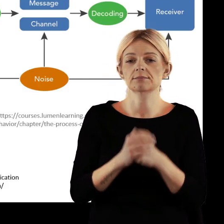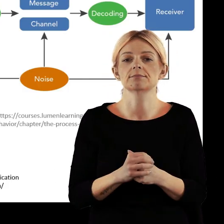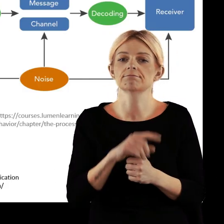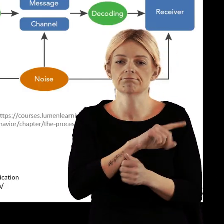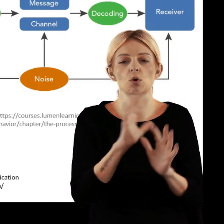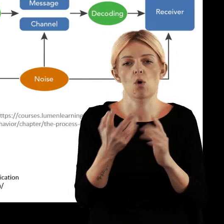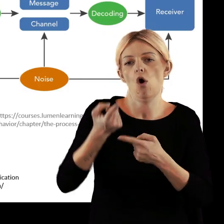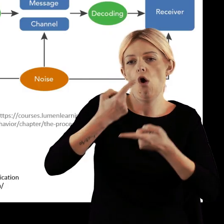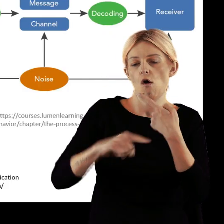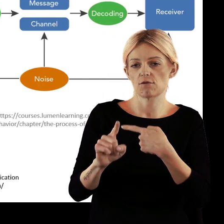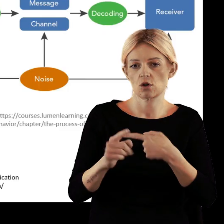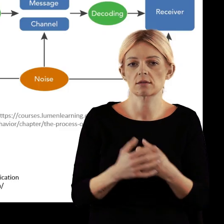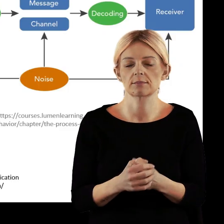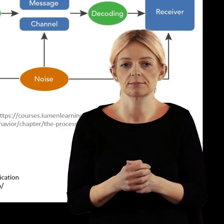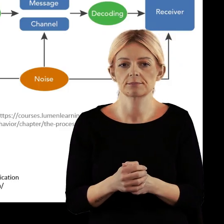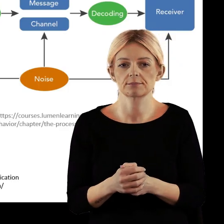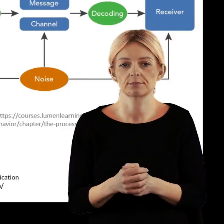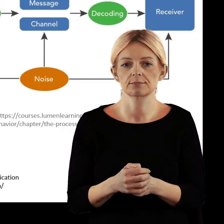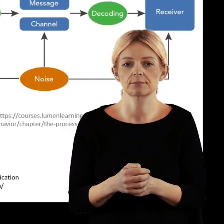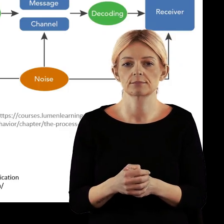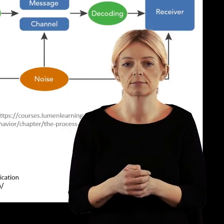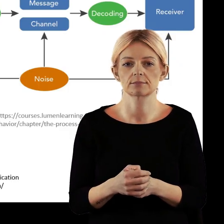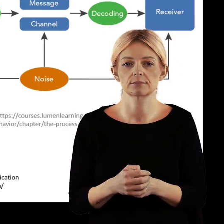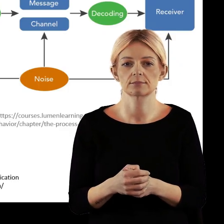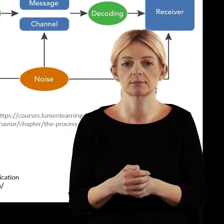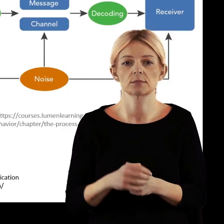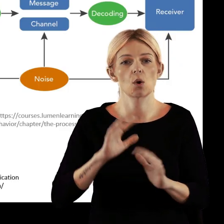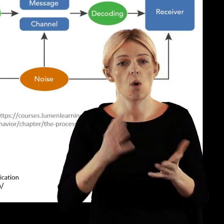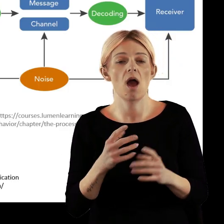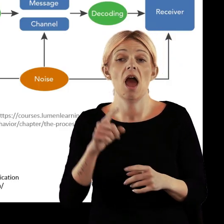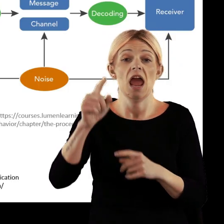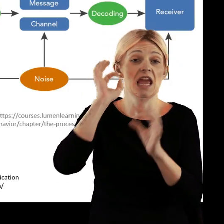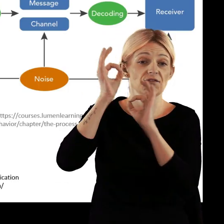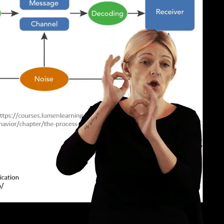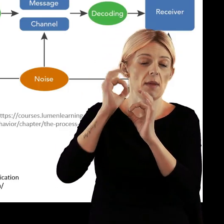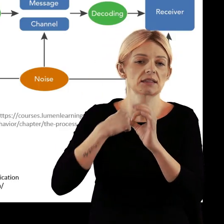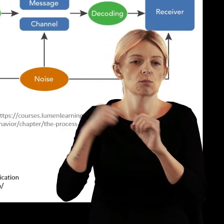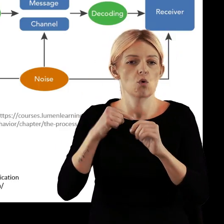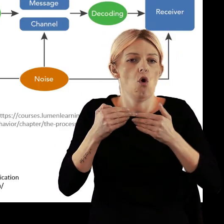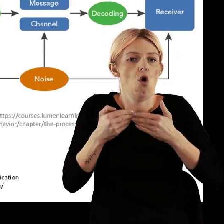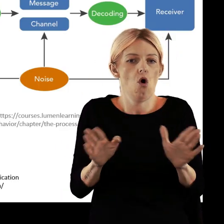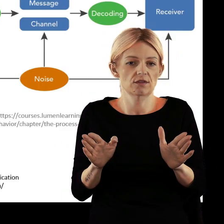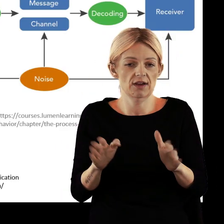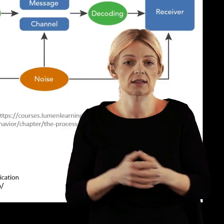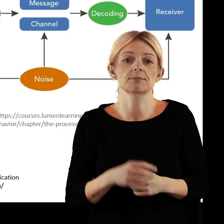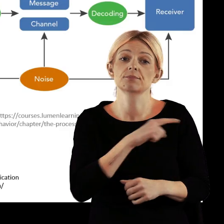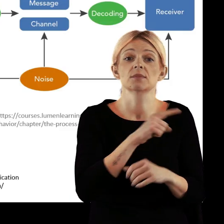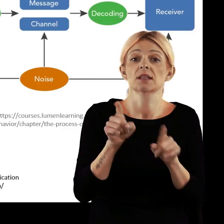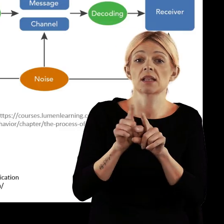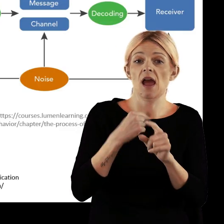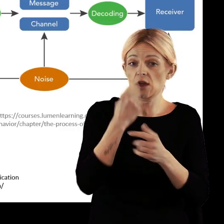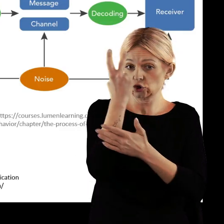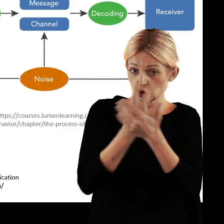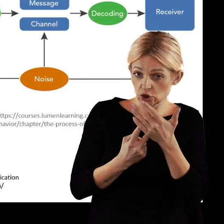decoding of the information. So the receiver reads, sees the message and gives it